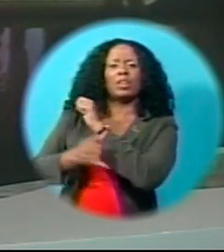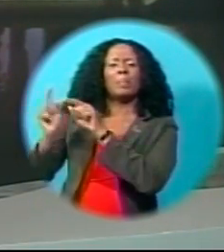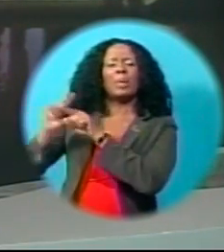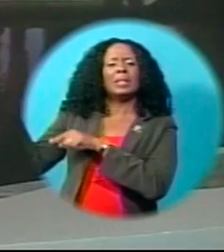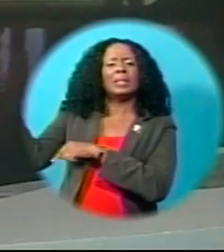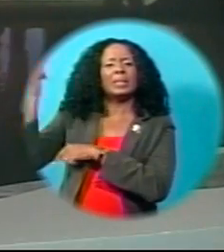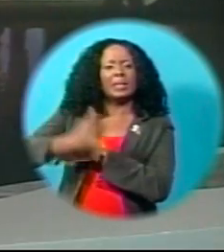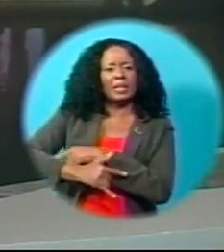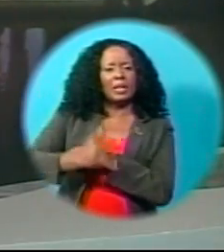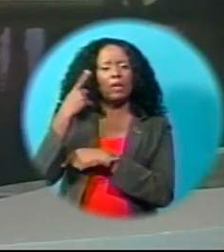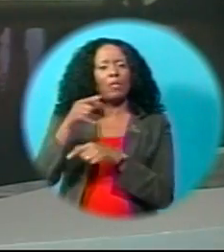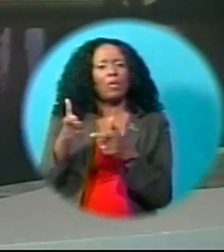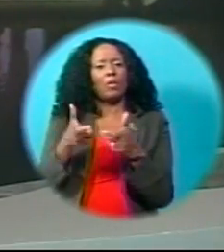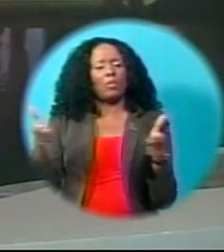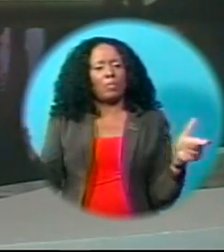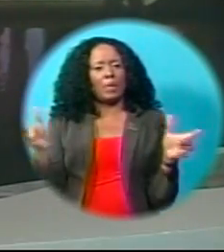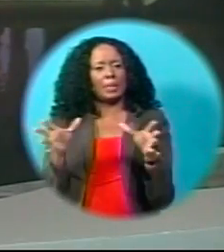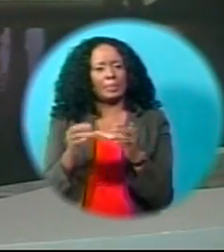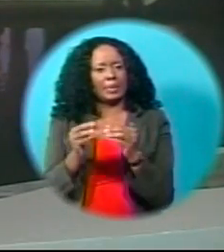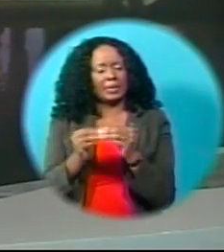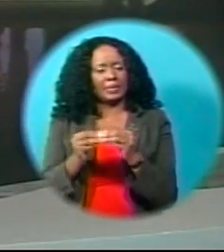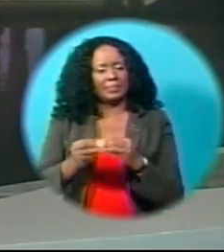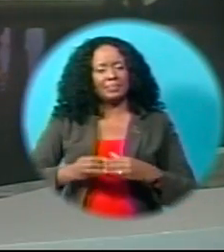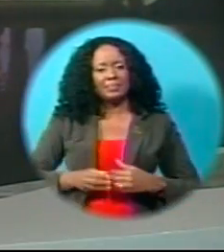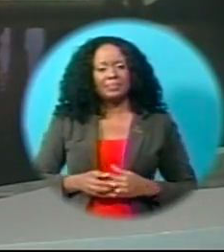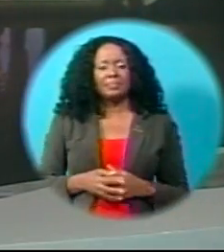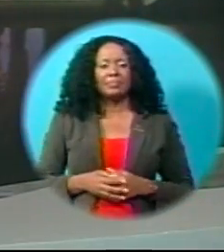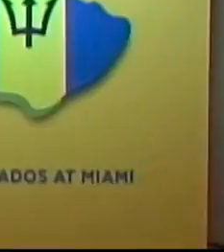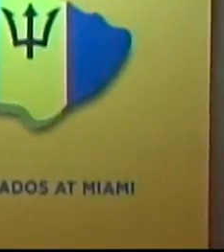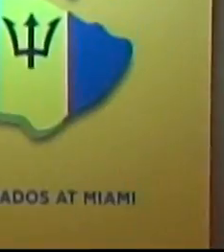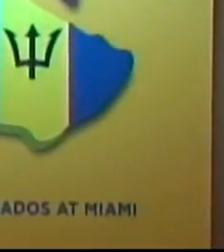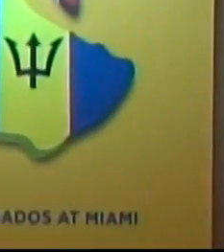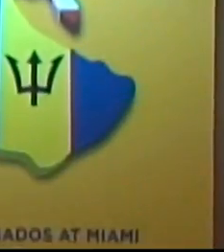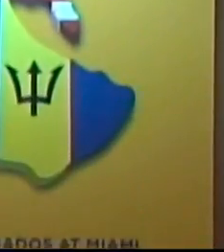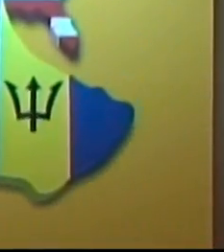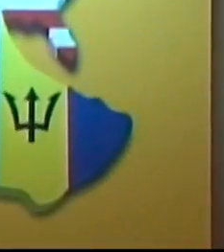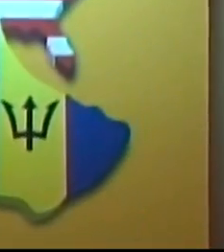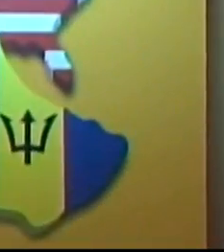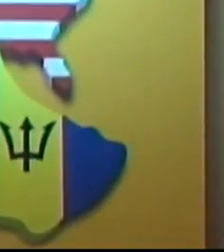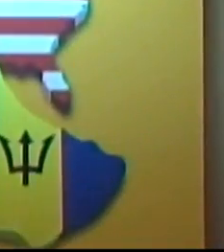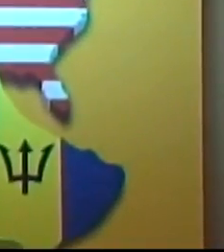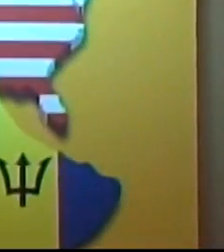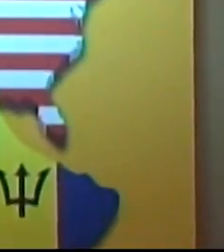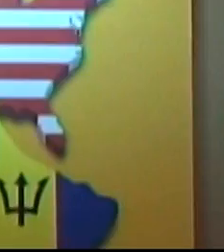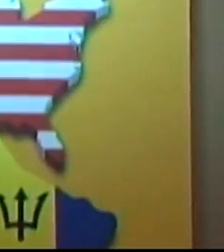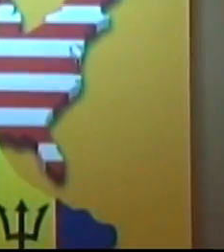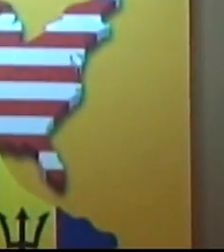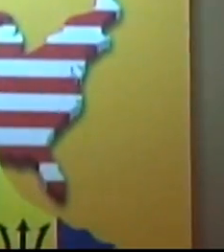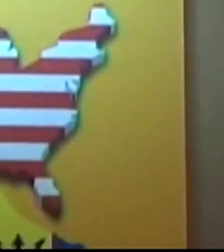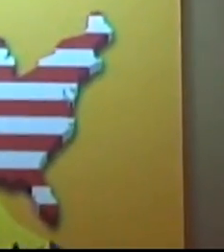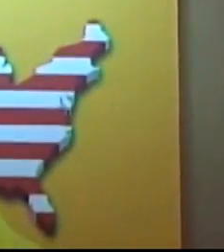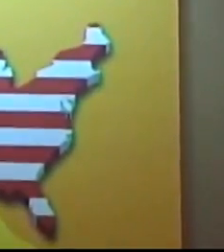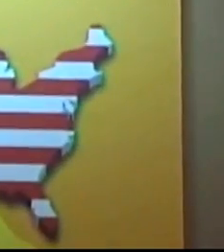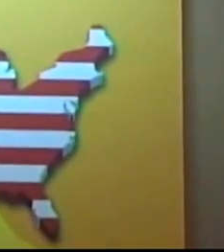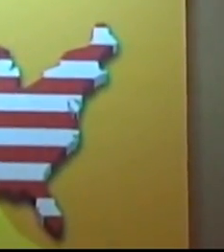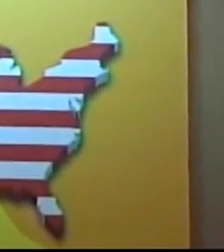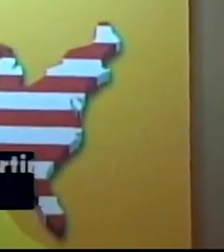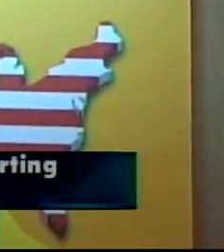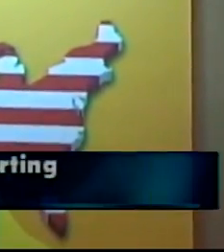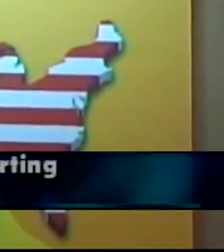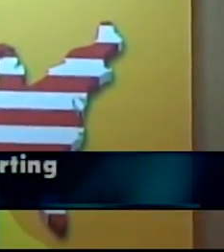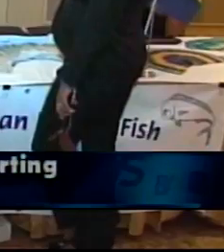Lloyd Erskine Sandiford Centre. Kent Jerson has more. For many Barbadians, giving back to their homeland,